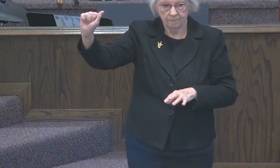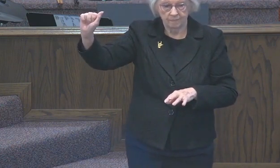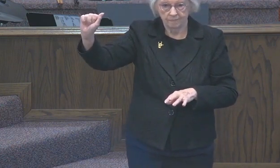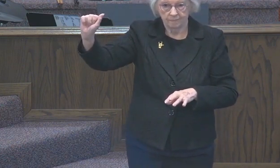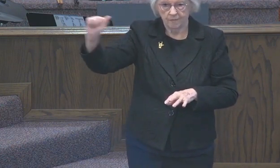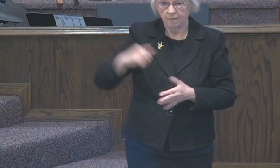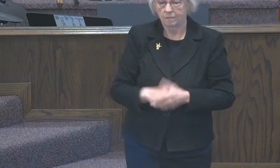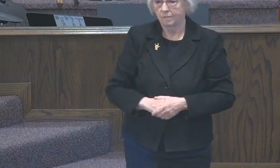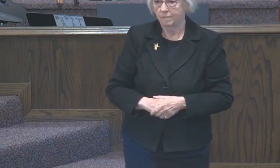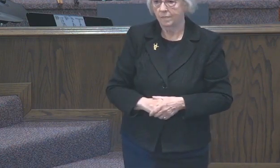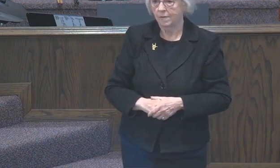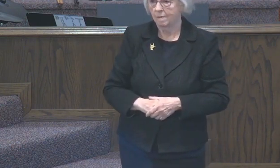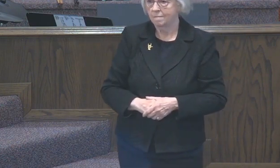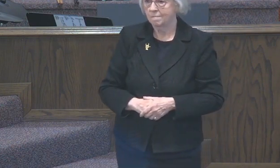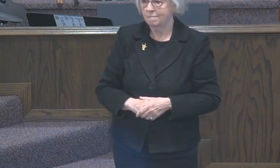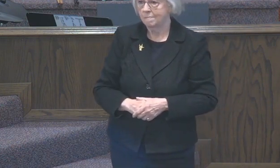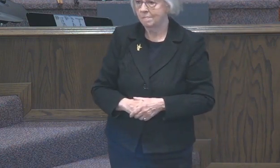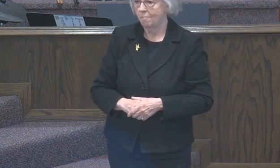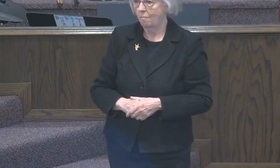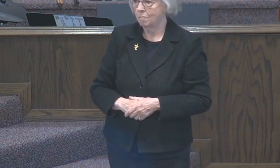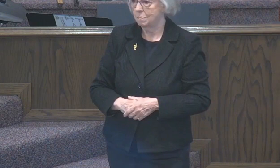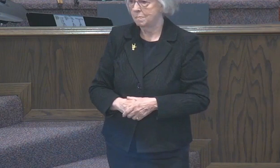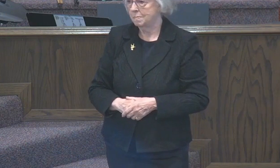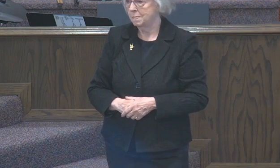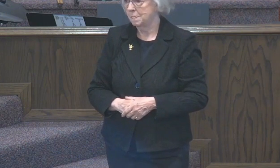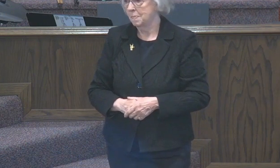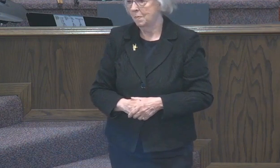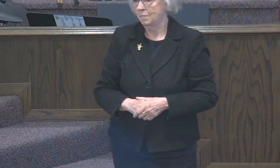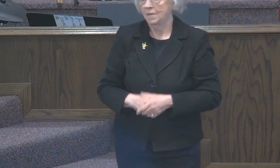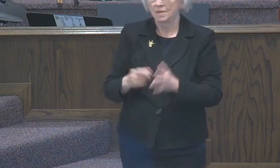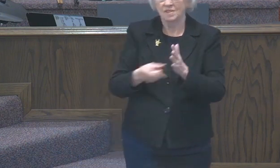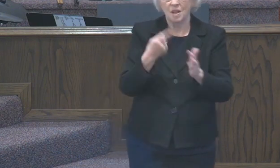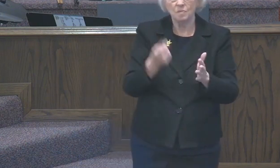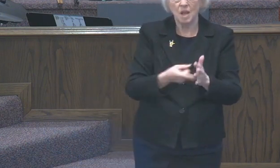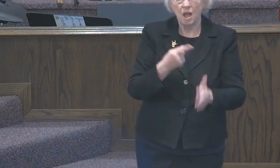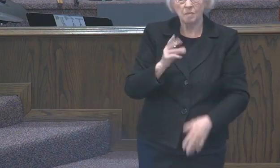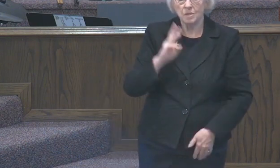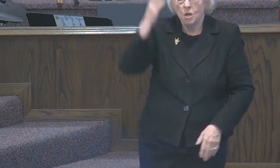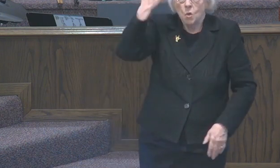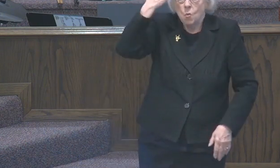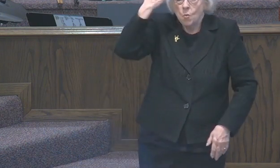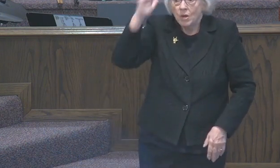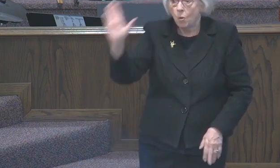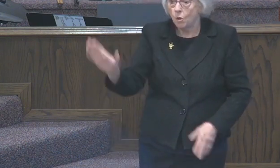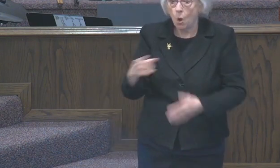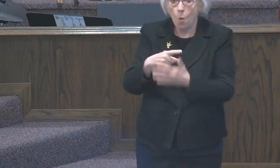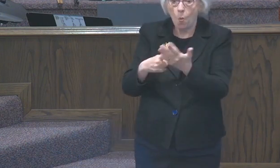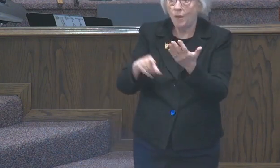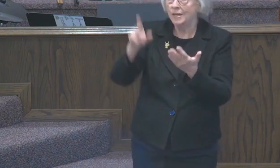Have you ever asked God if he could just tweak his will just a bit to match it with yours?